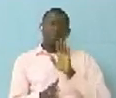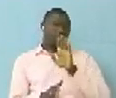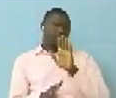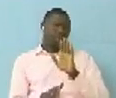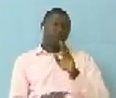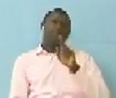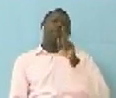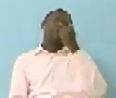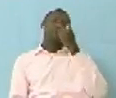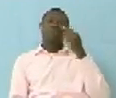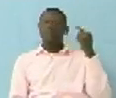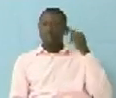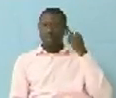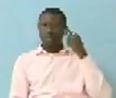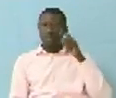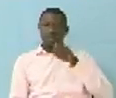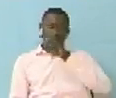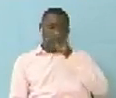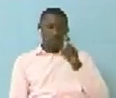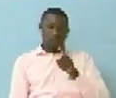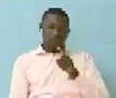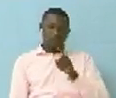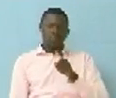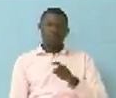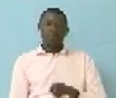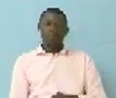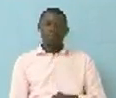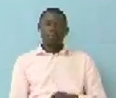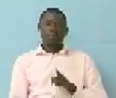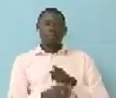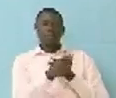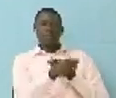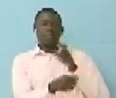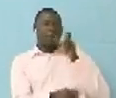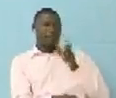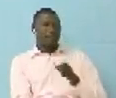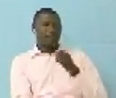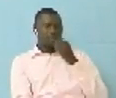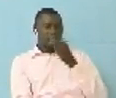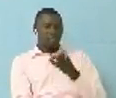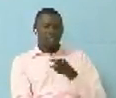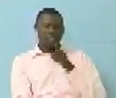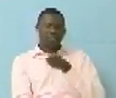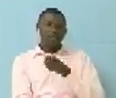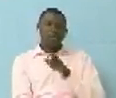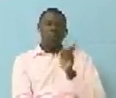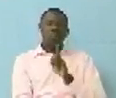Okay. The victim said this is what Martin did to him.